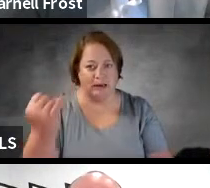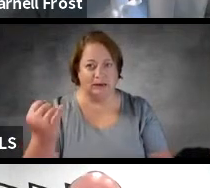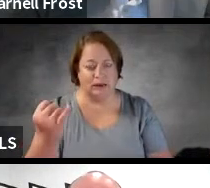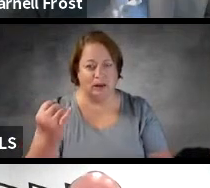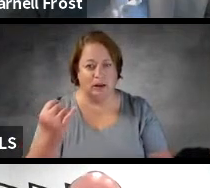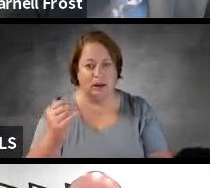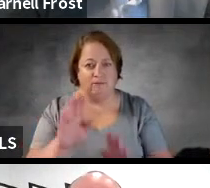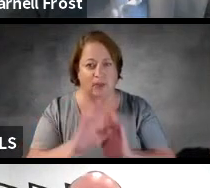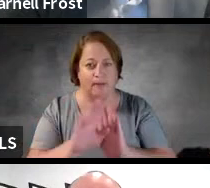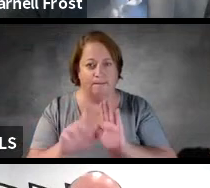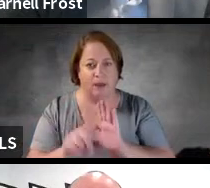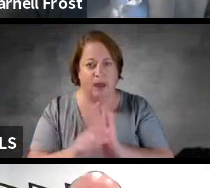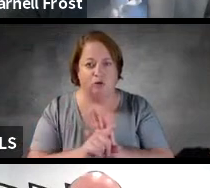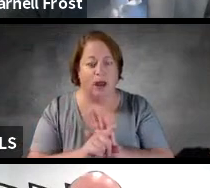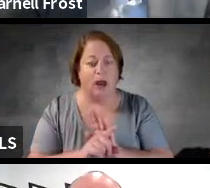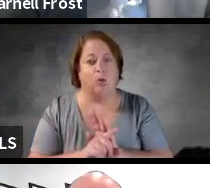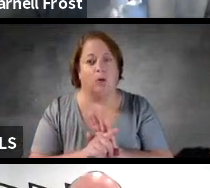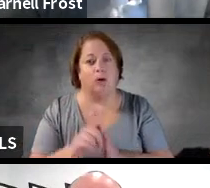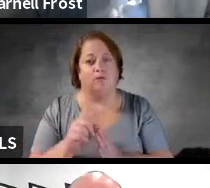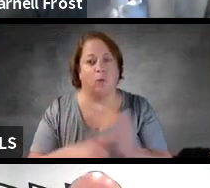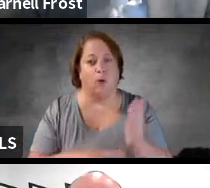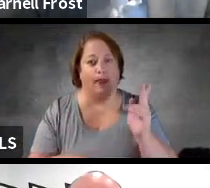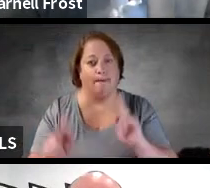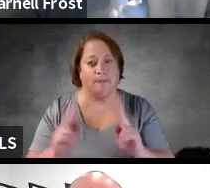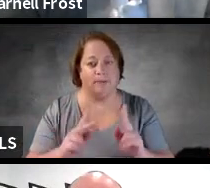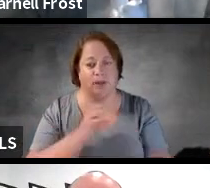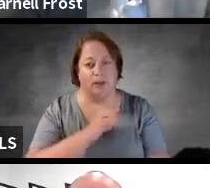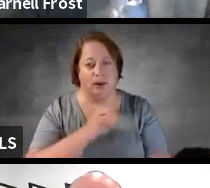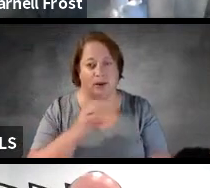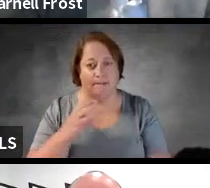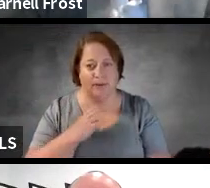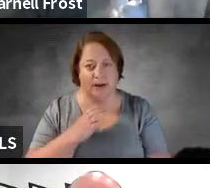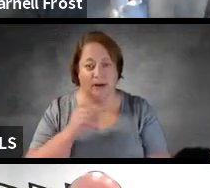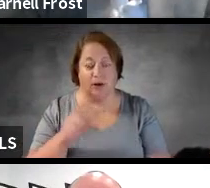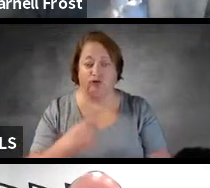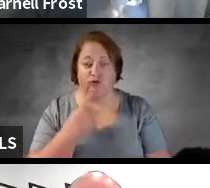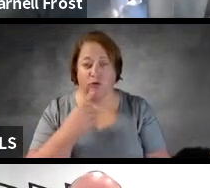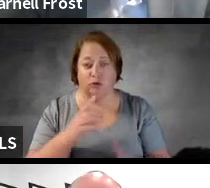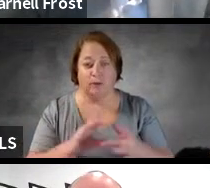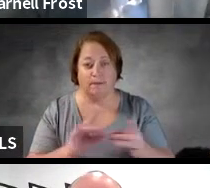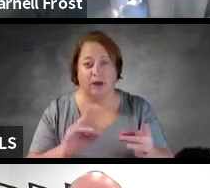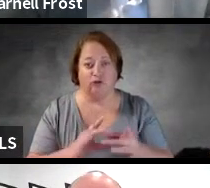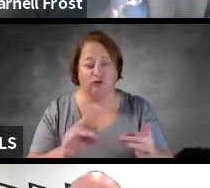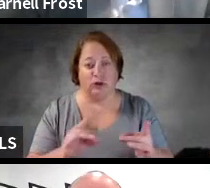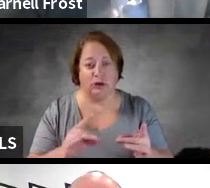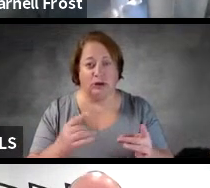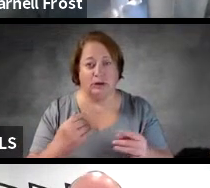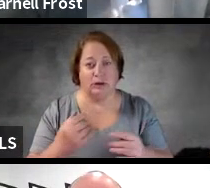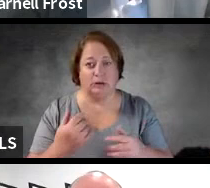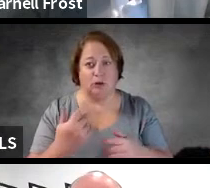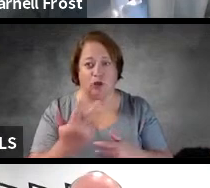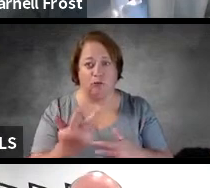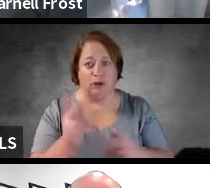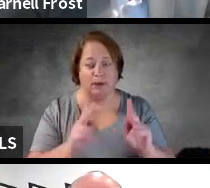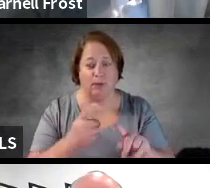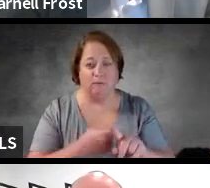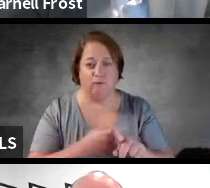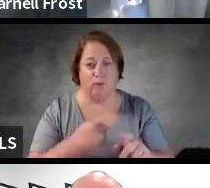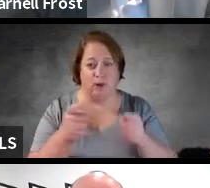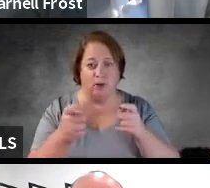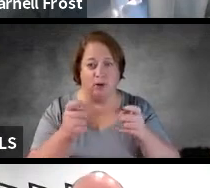the background of what the people on the committee, and I should mention it's made up of three people from the governing